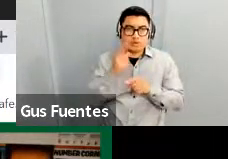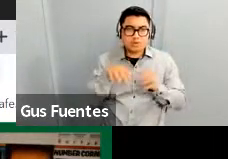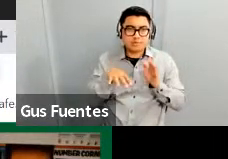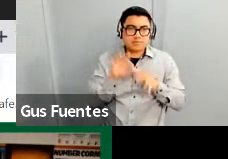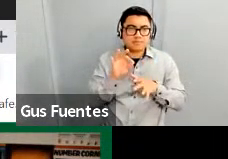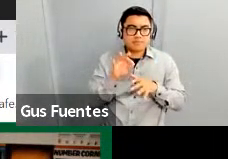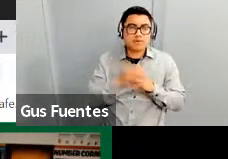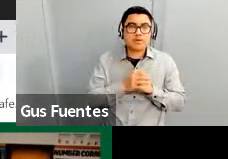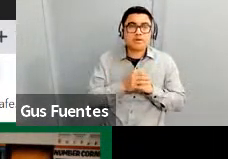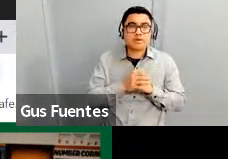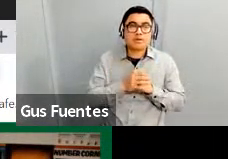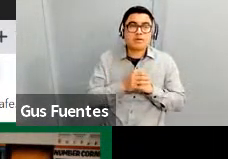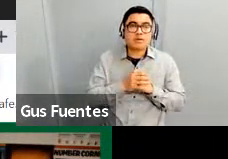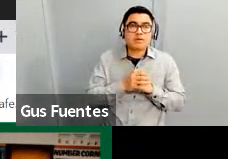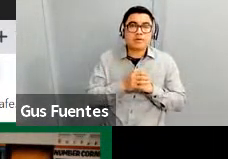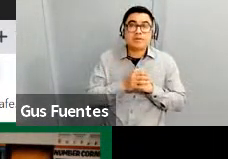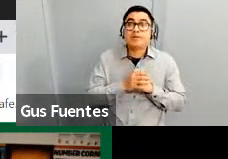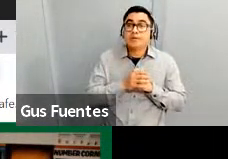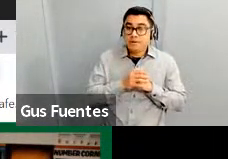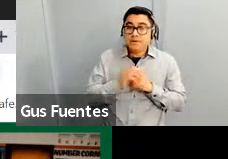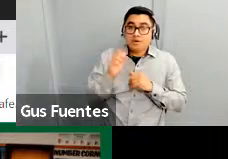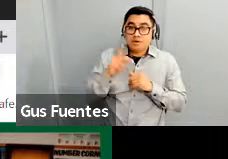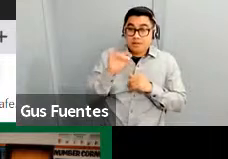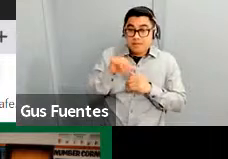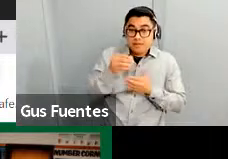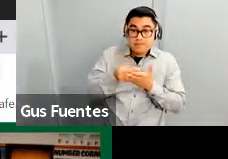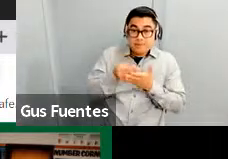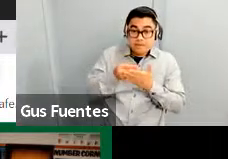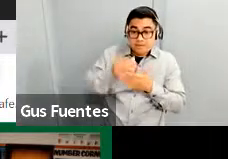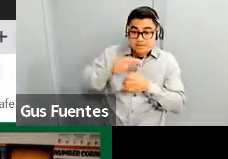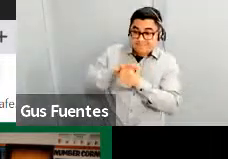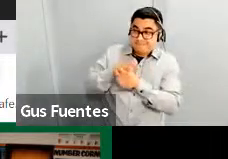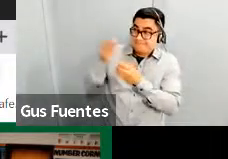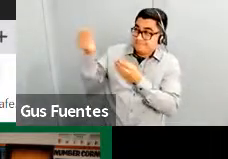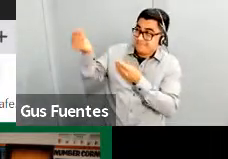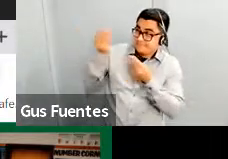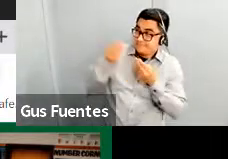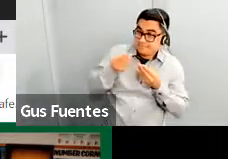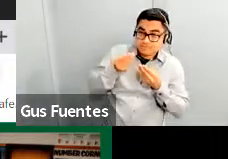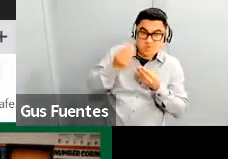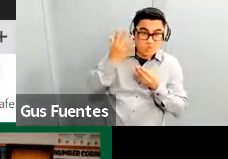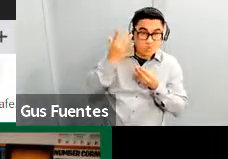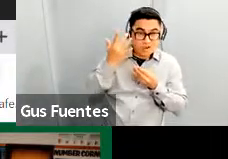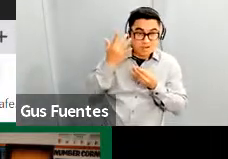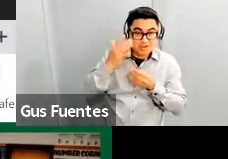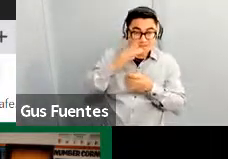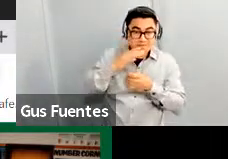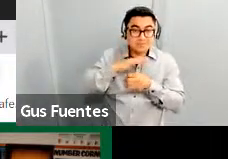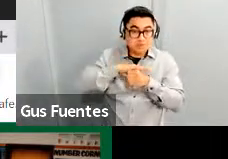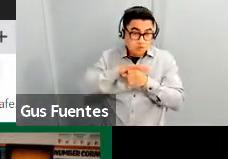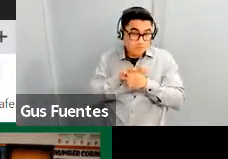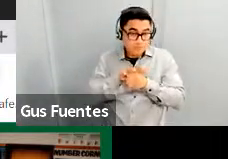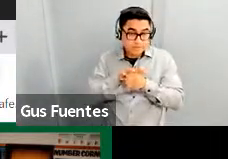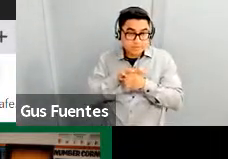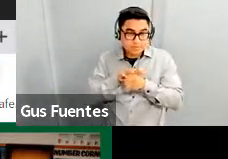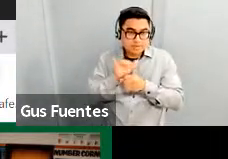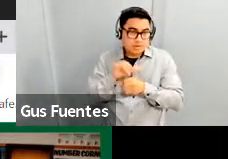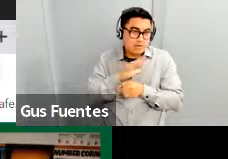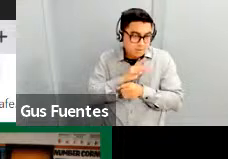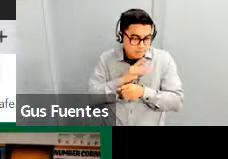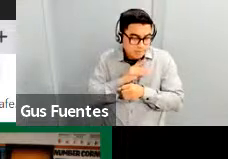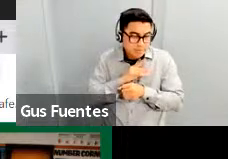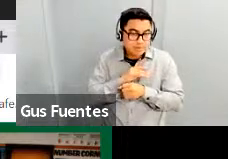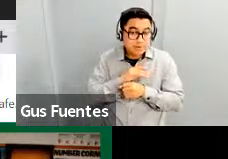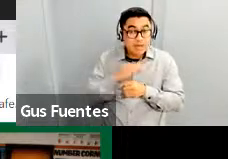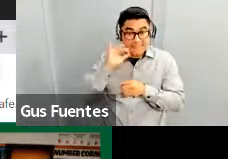In addition to our supplemental and concentration grant funding, which we get every year, we're getting additional COVID-related funds. And I share